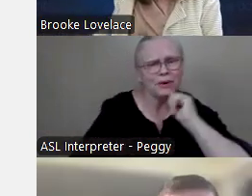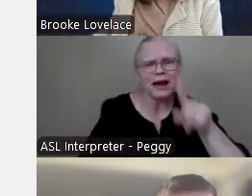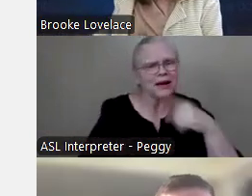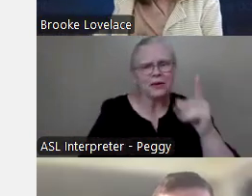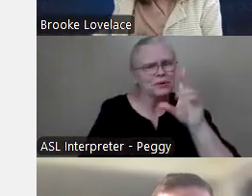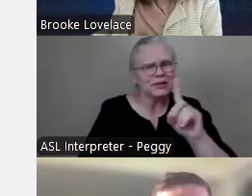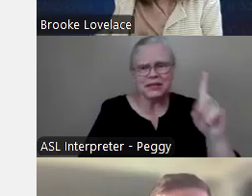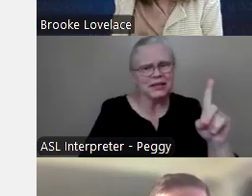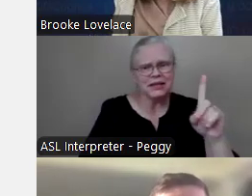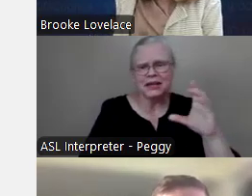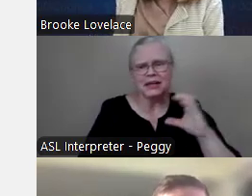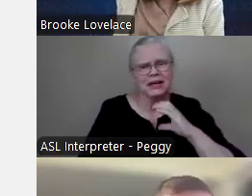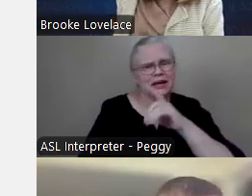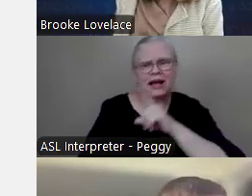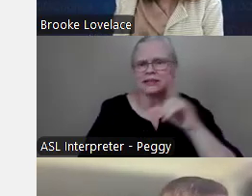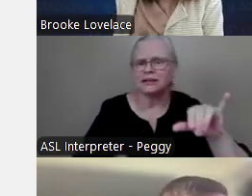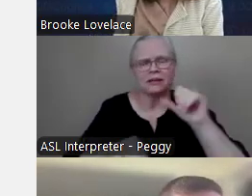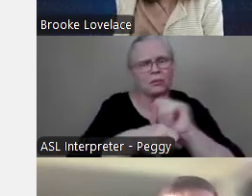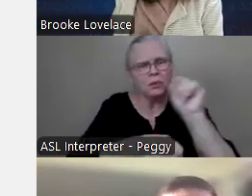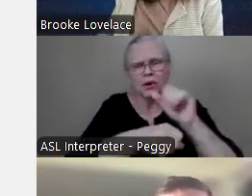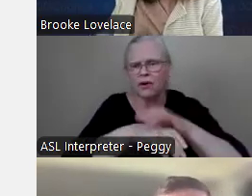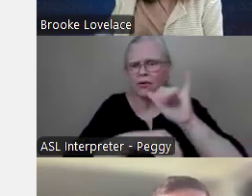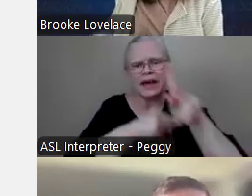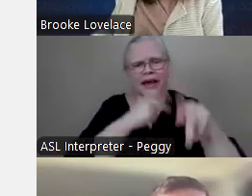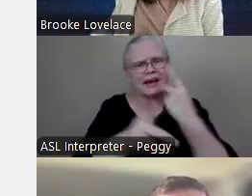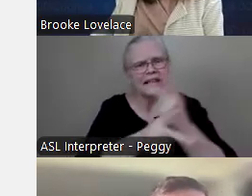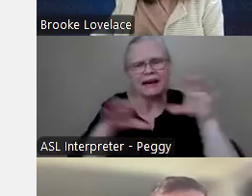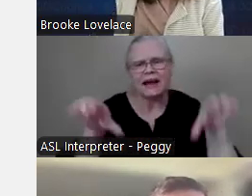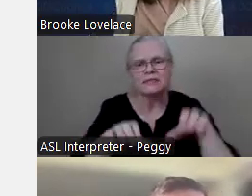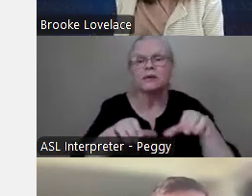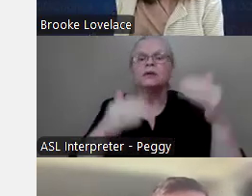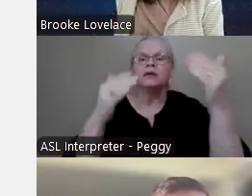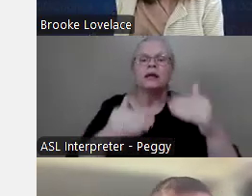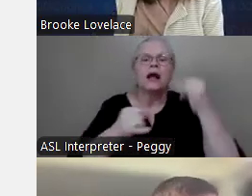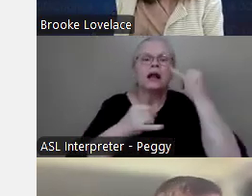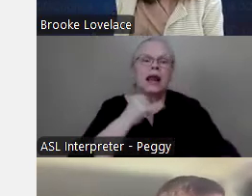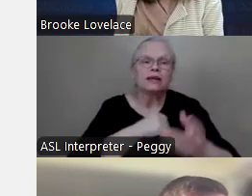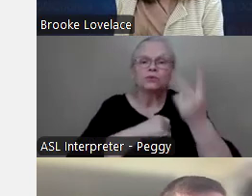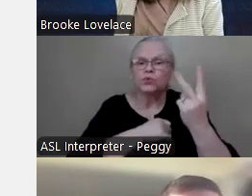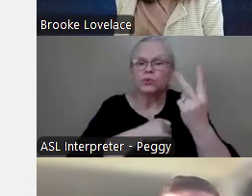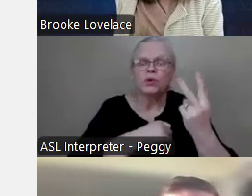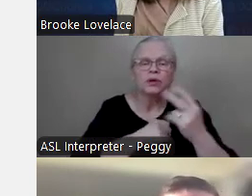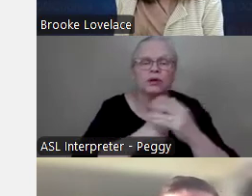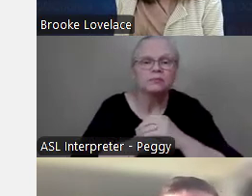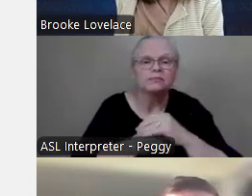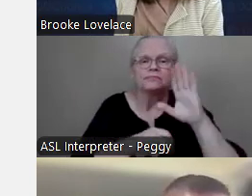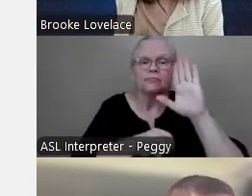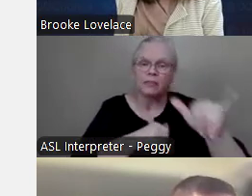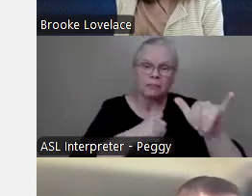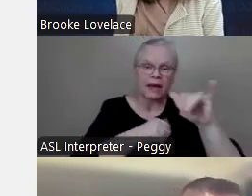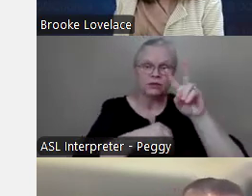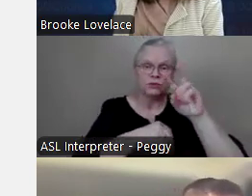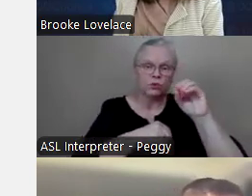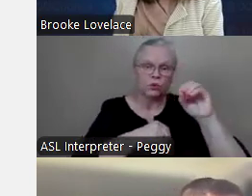Council that will be working on these activities. Our last two then is by